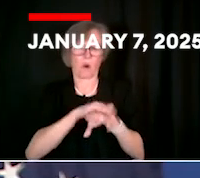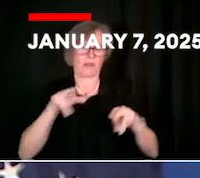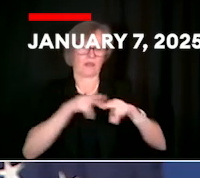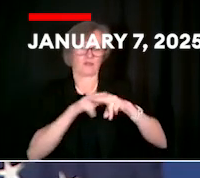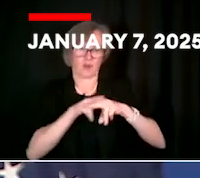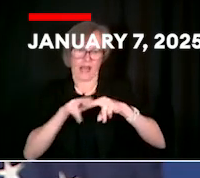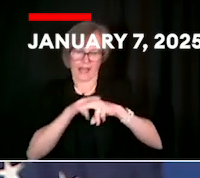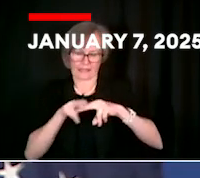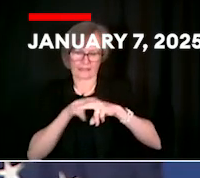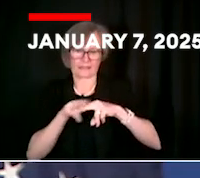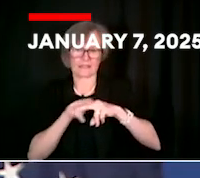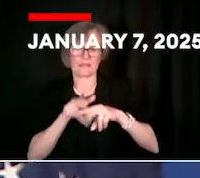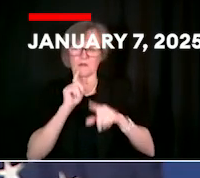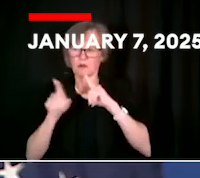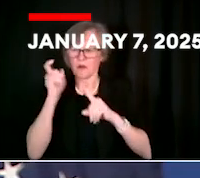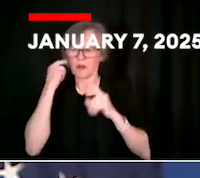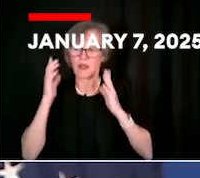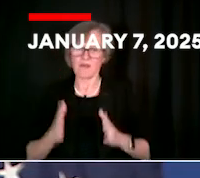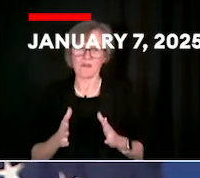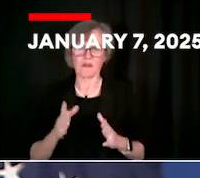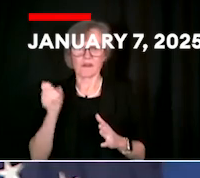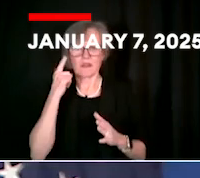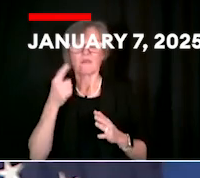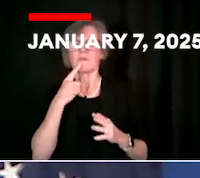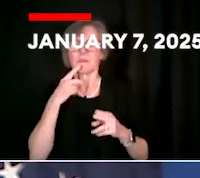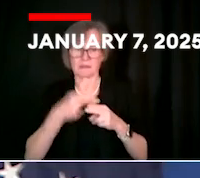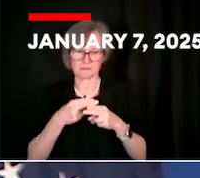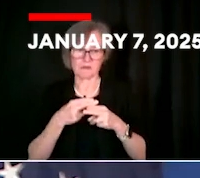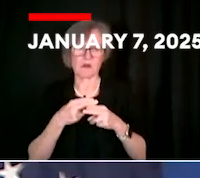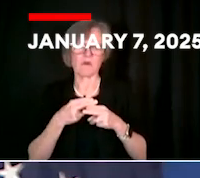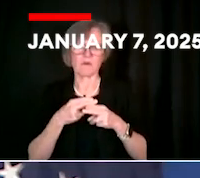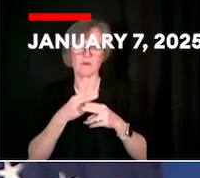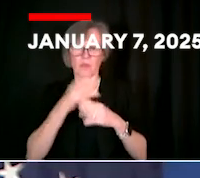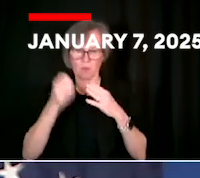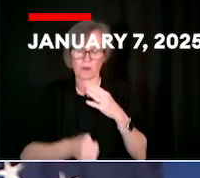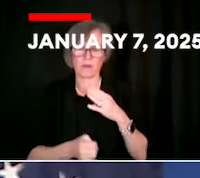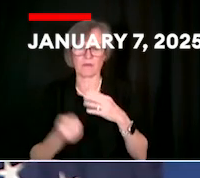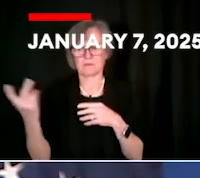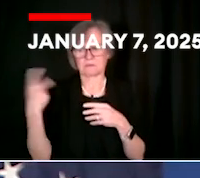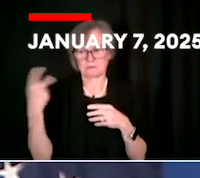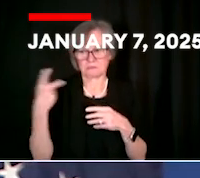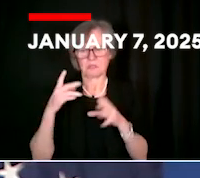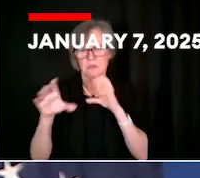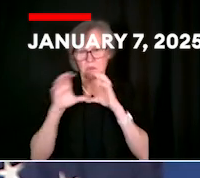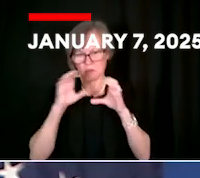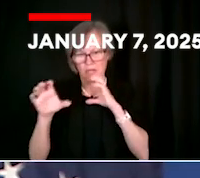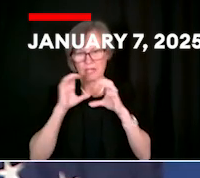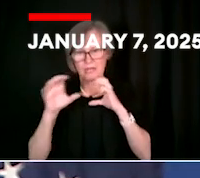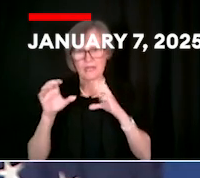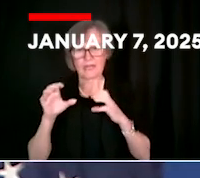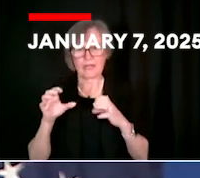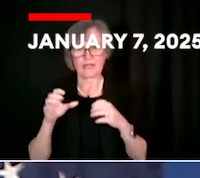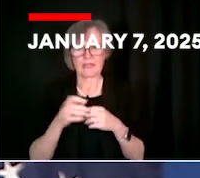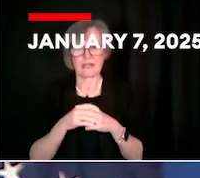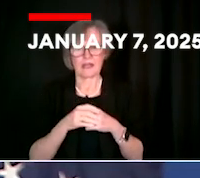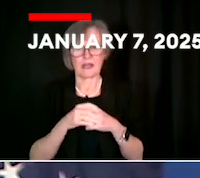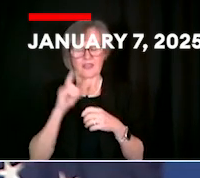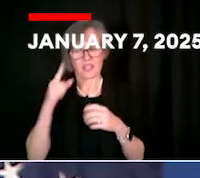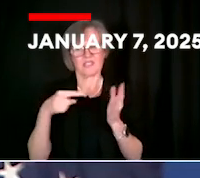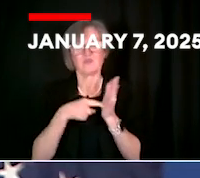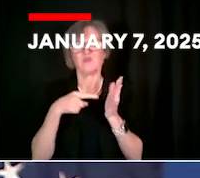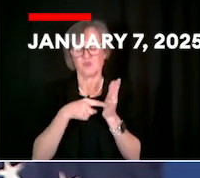I spoke with the governor. The governor even mentioned that over the weekend when the two of us were communicating. But I think it's long overdue. I